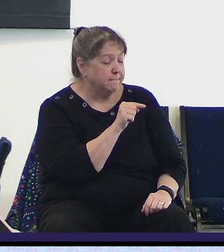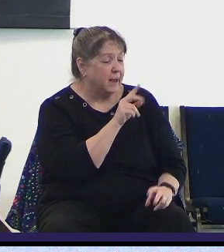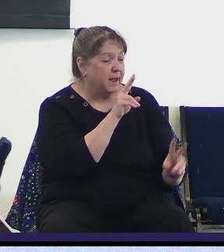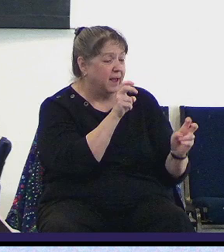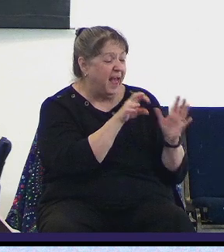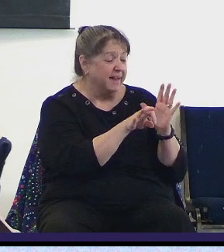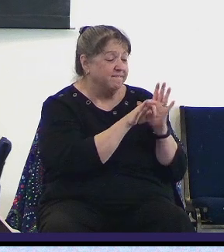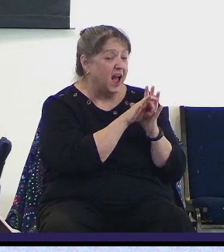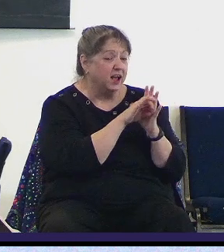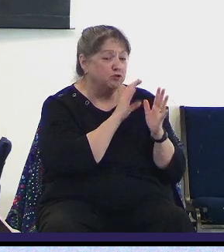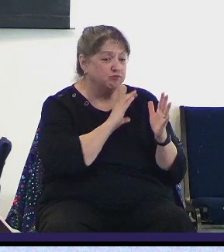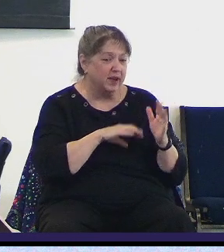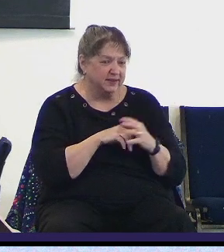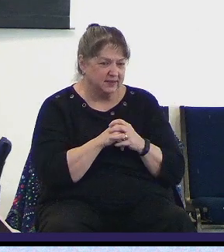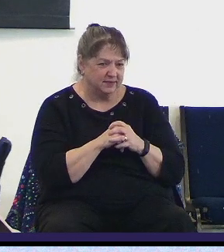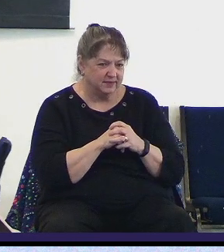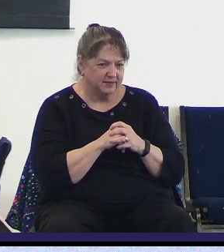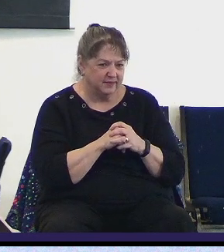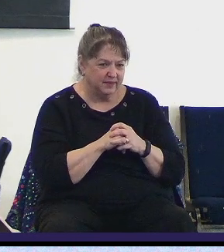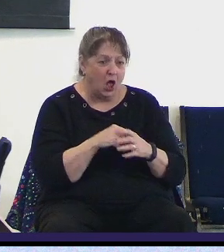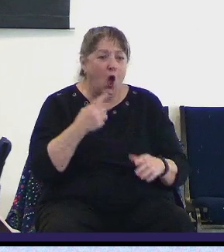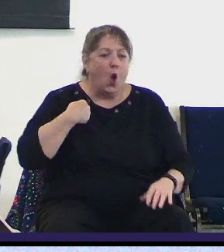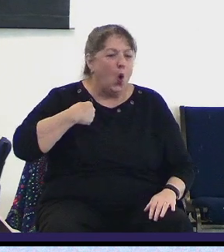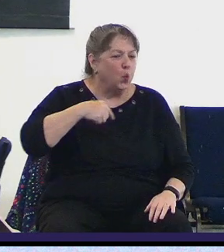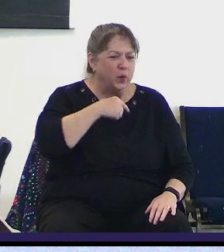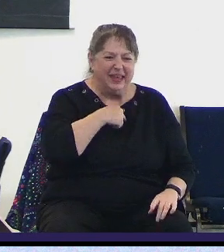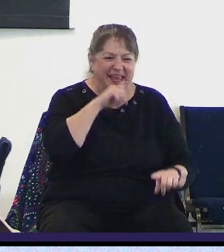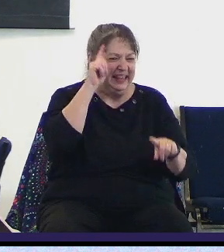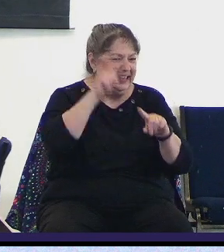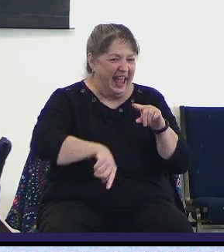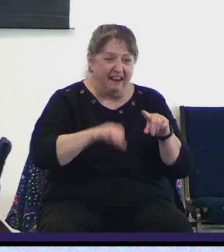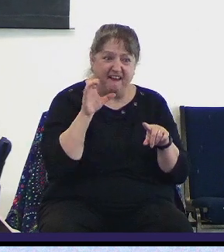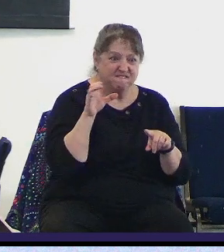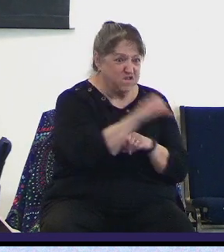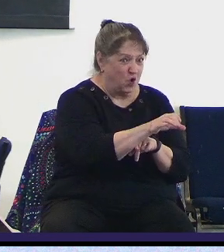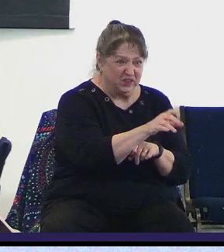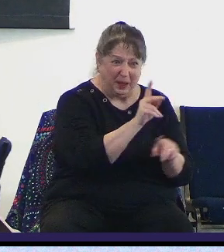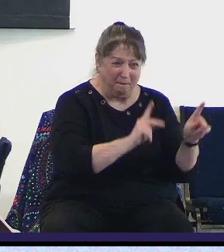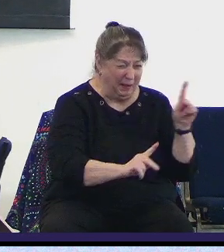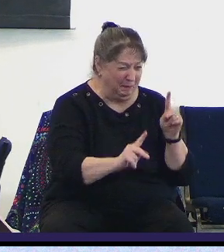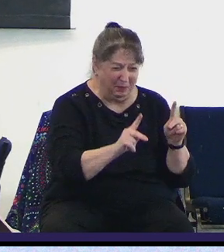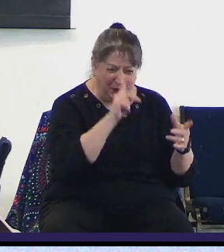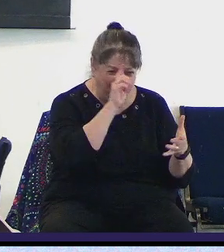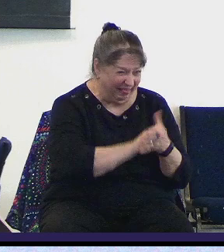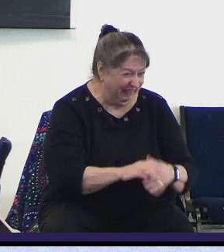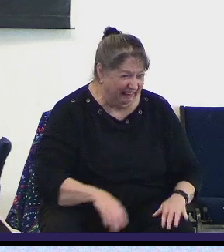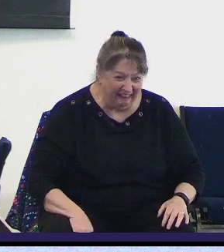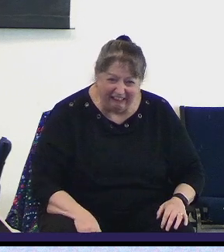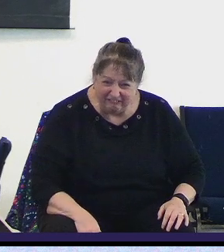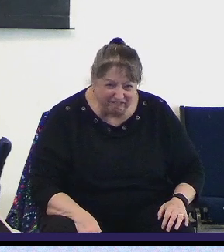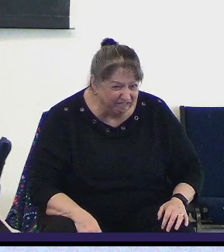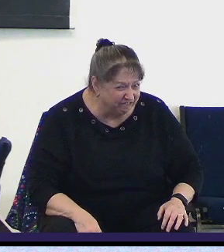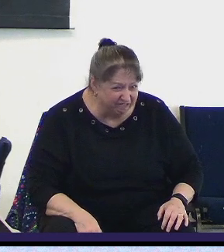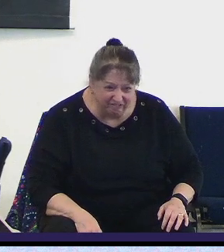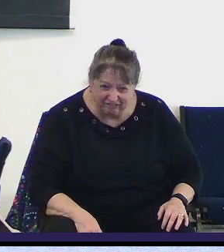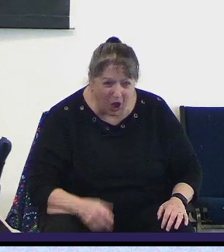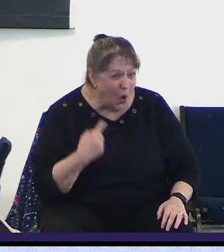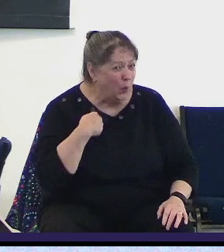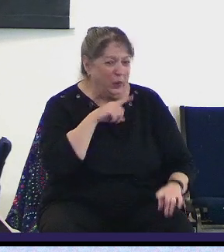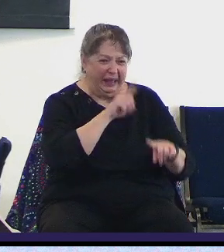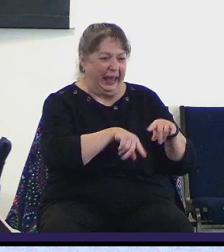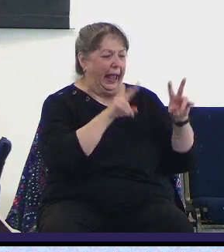conversion doesn't belong to us. You and I do not have the ability to lead people to